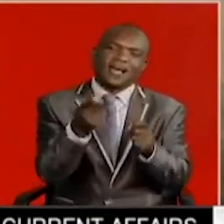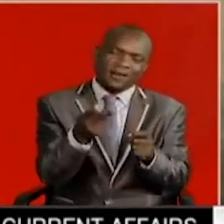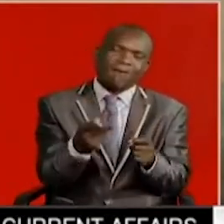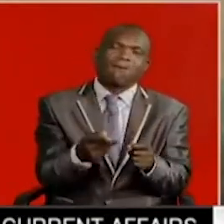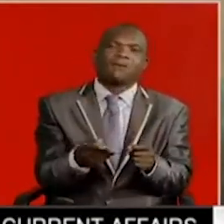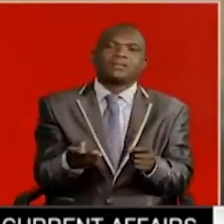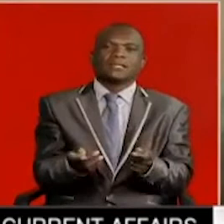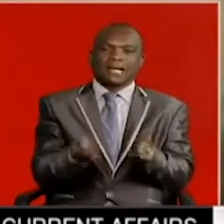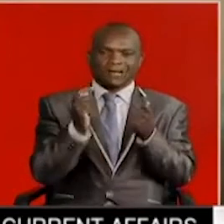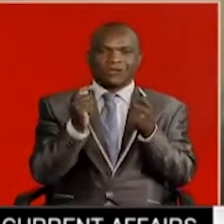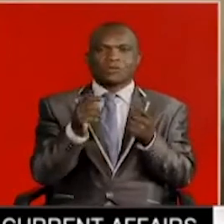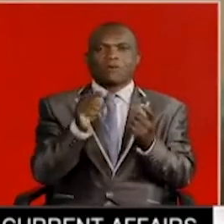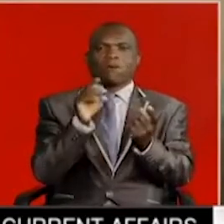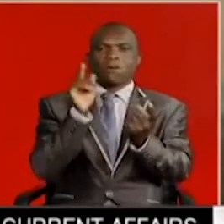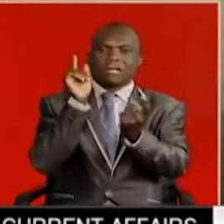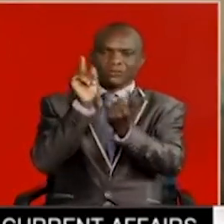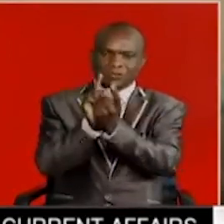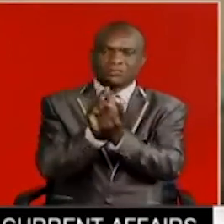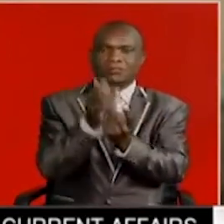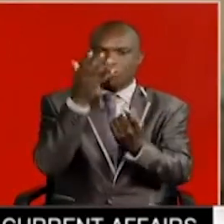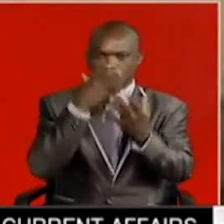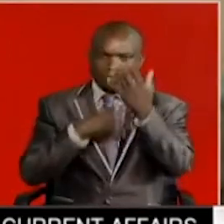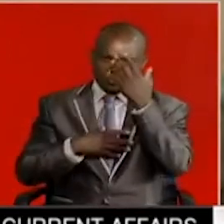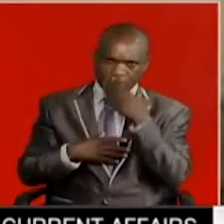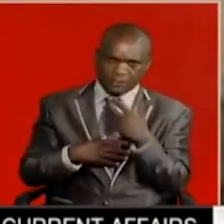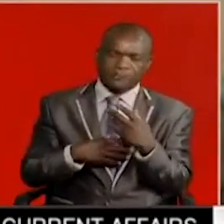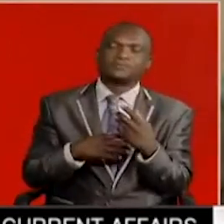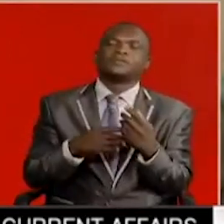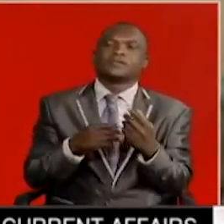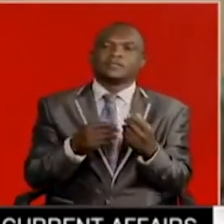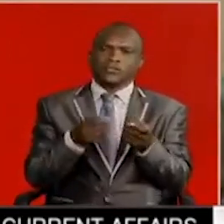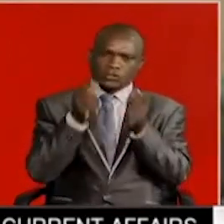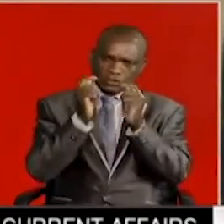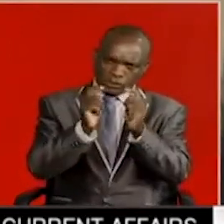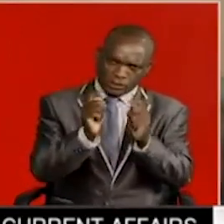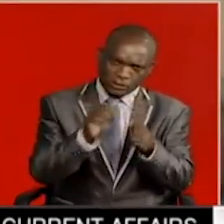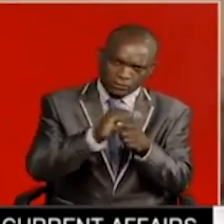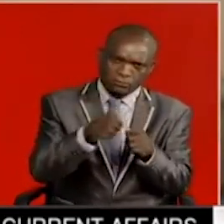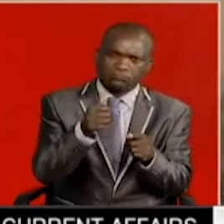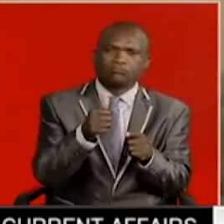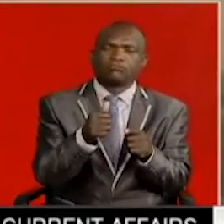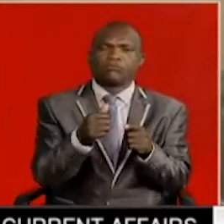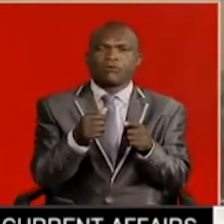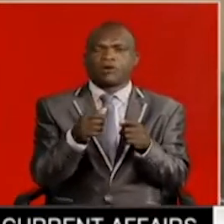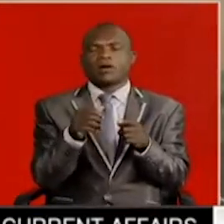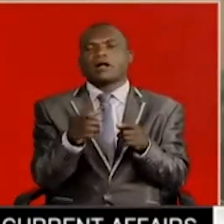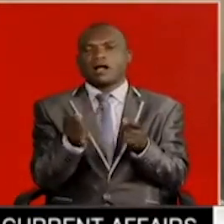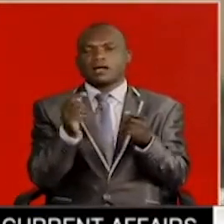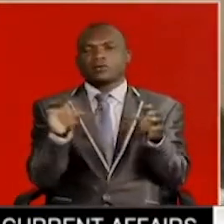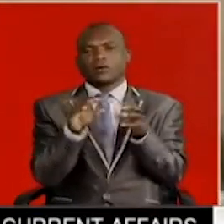online, in person, and blended learning, that is combination